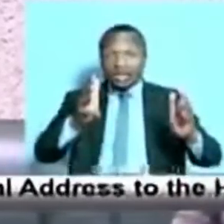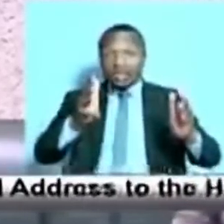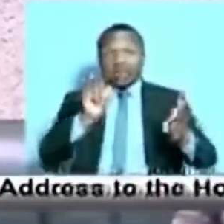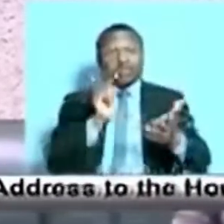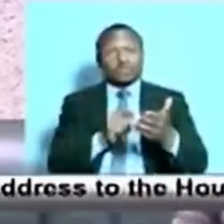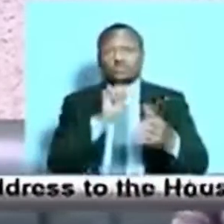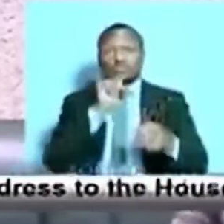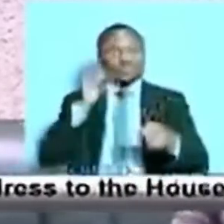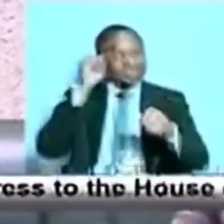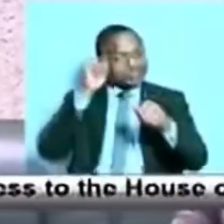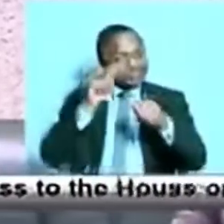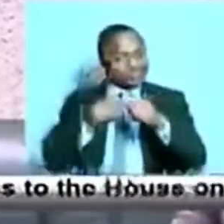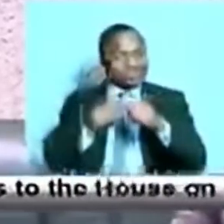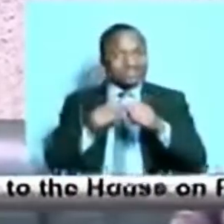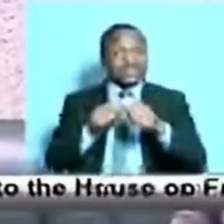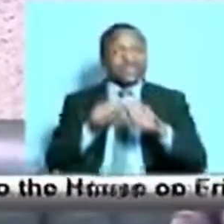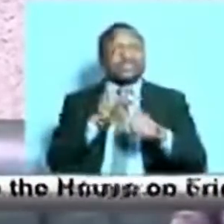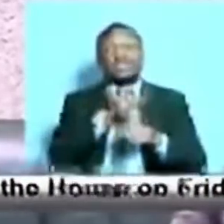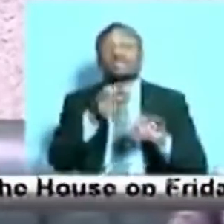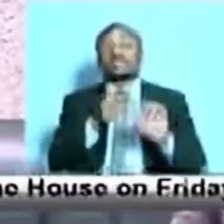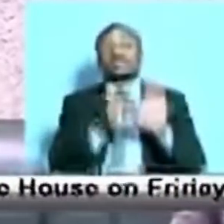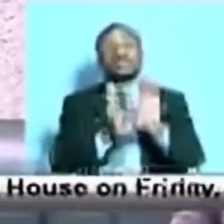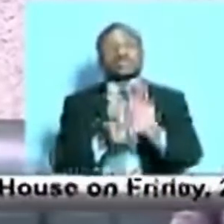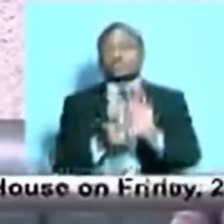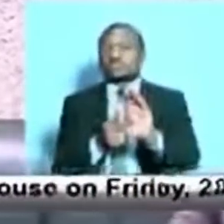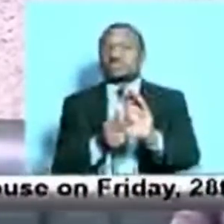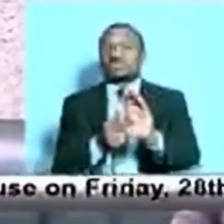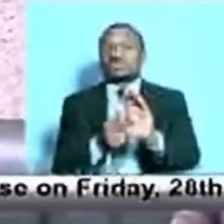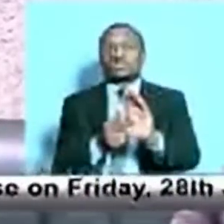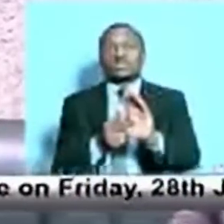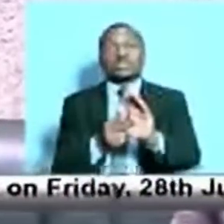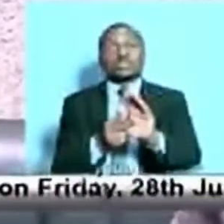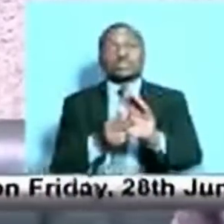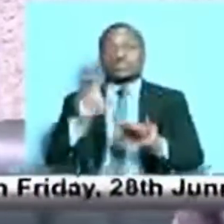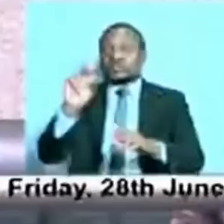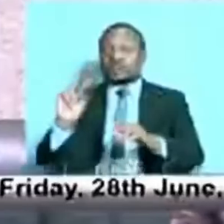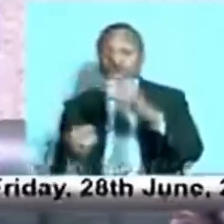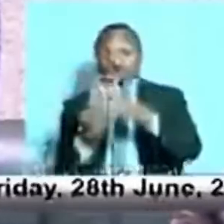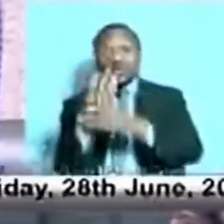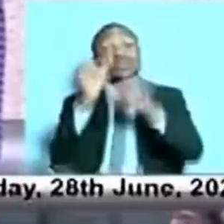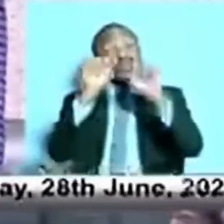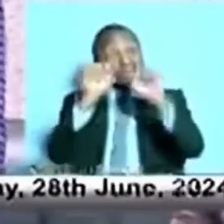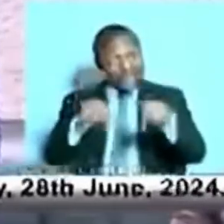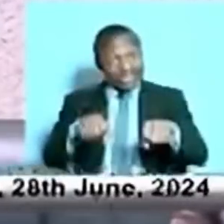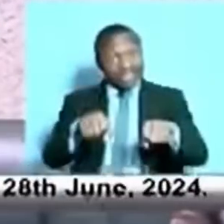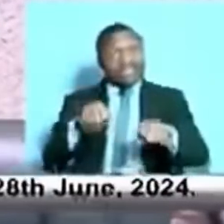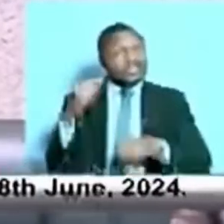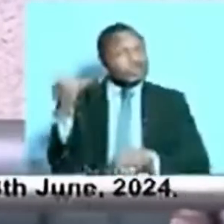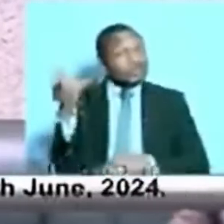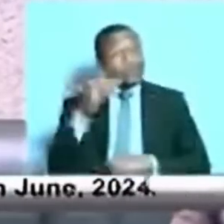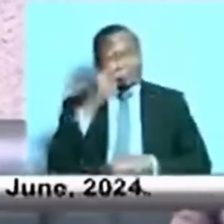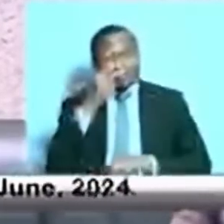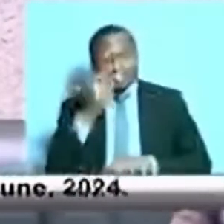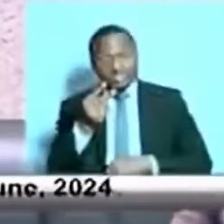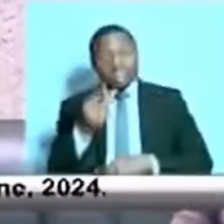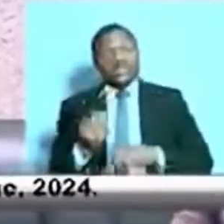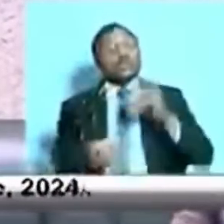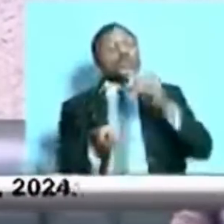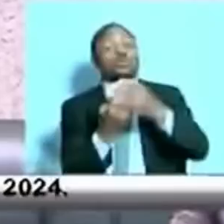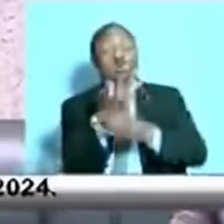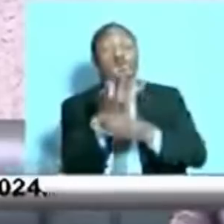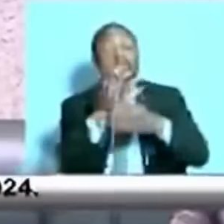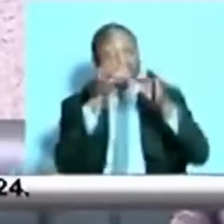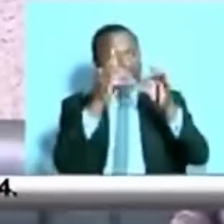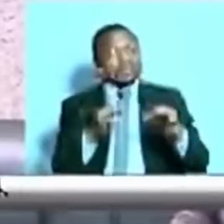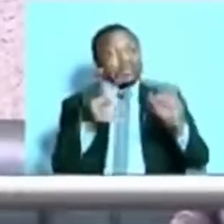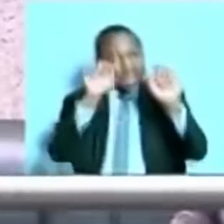don't agree with, it's a sign of immaturity. We can only be seen to be mature when we